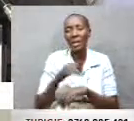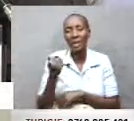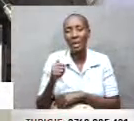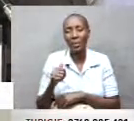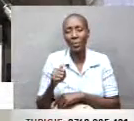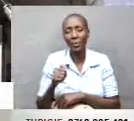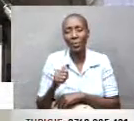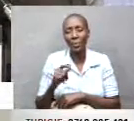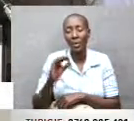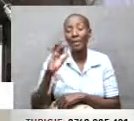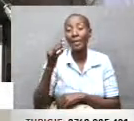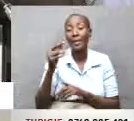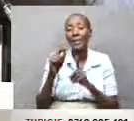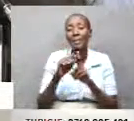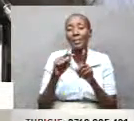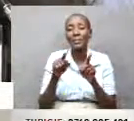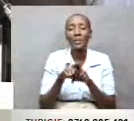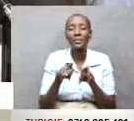because the third term,